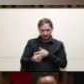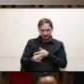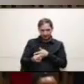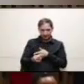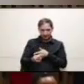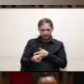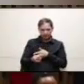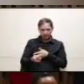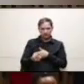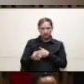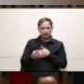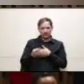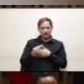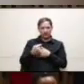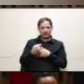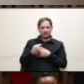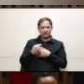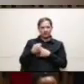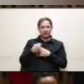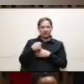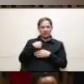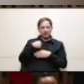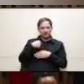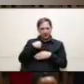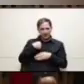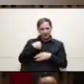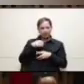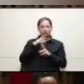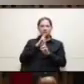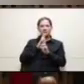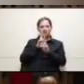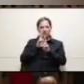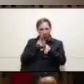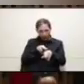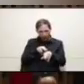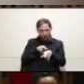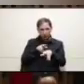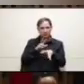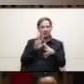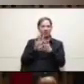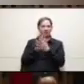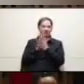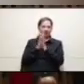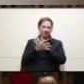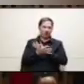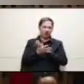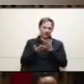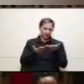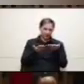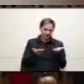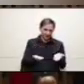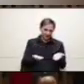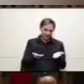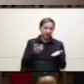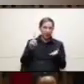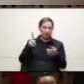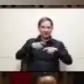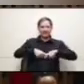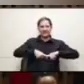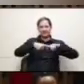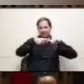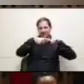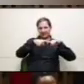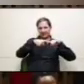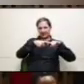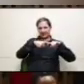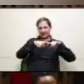the mayor delegated by council, I made a report to council about the disruption of services. So he was suspended with other new